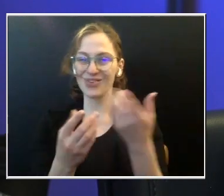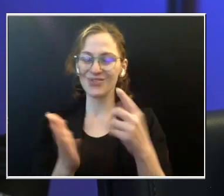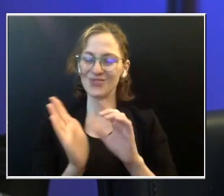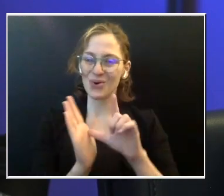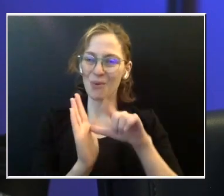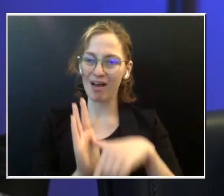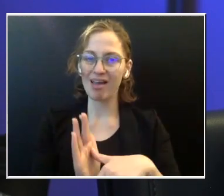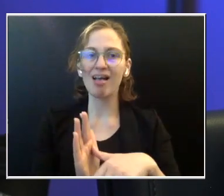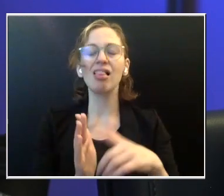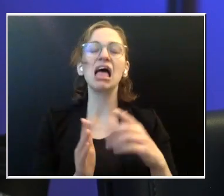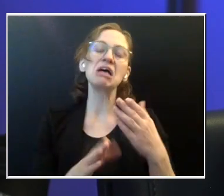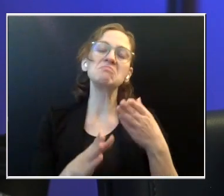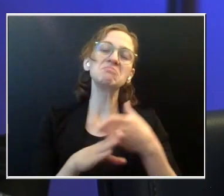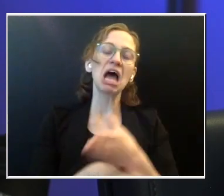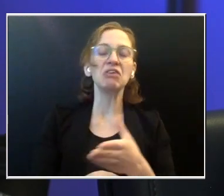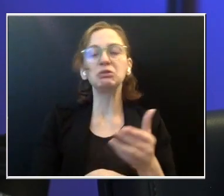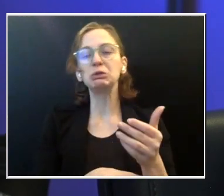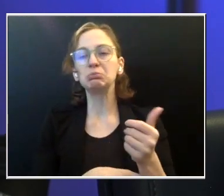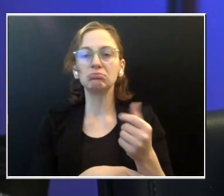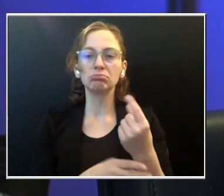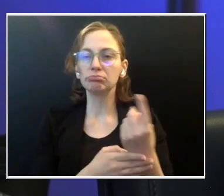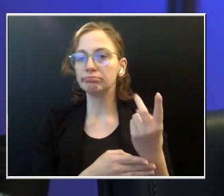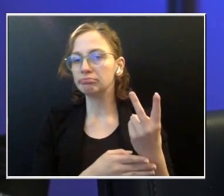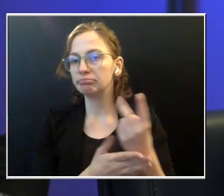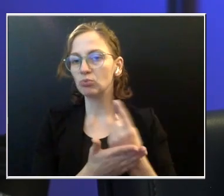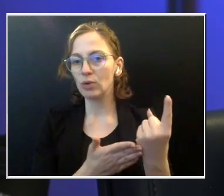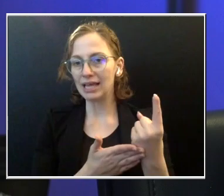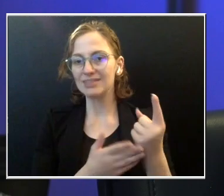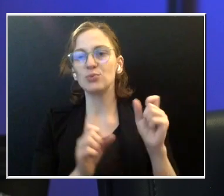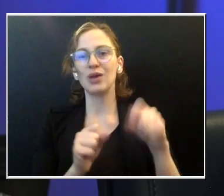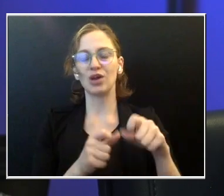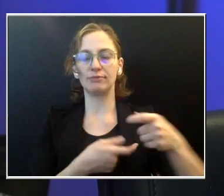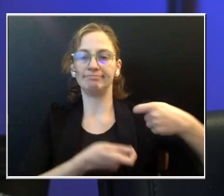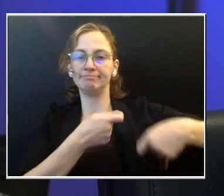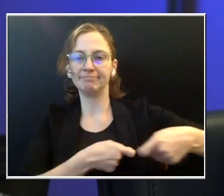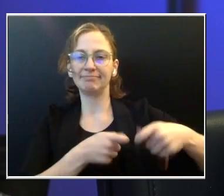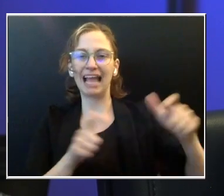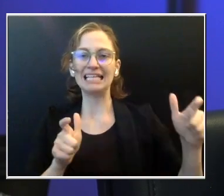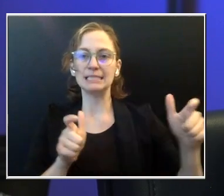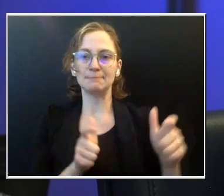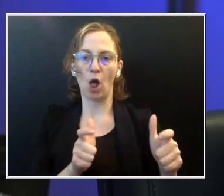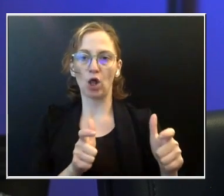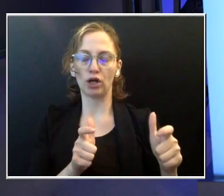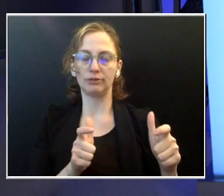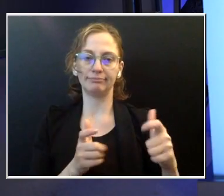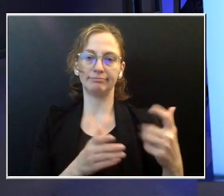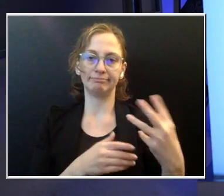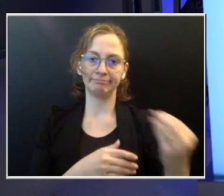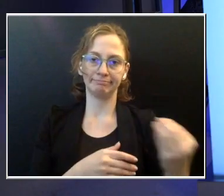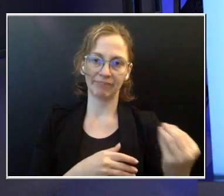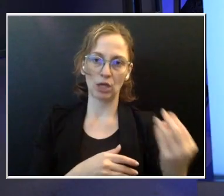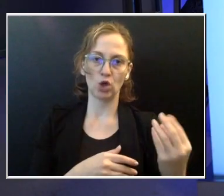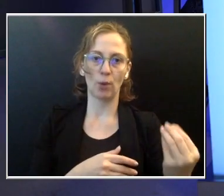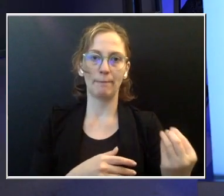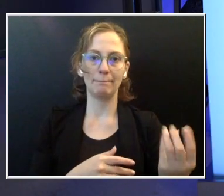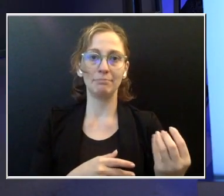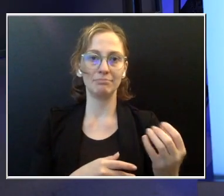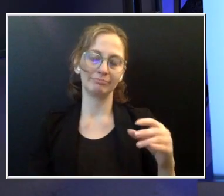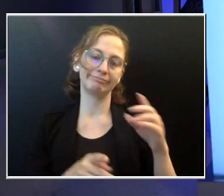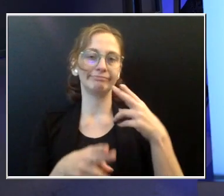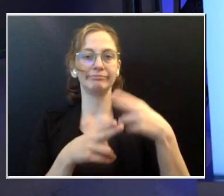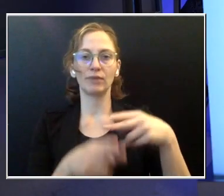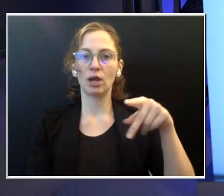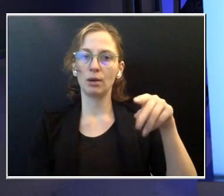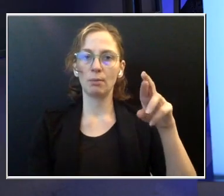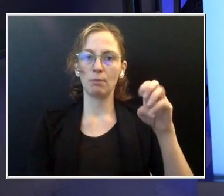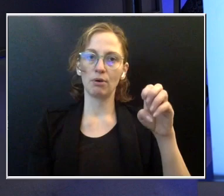Pravina that was less bulky and more comfortable. She knows what she's talking about. Yeah, like she we don't even definitely need does. doctors I know.